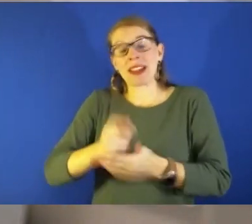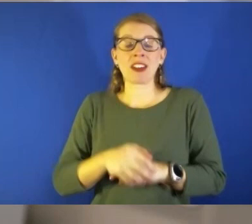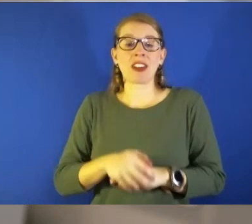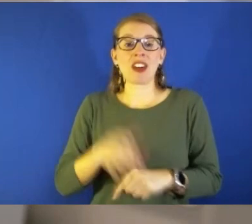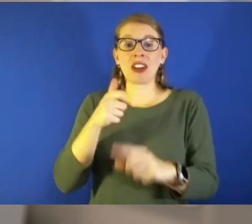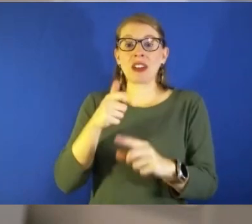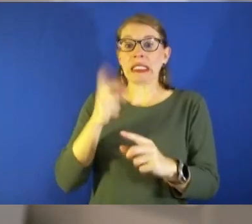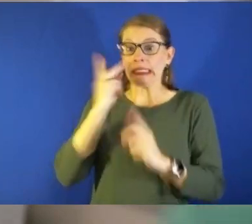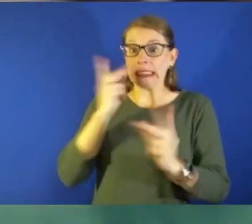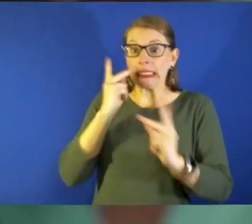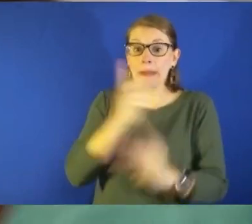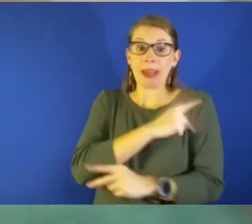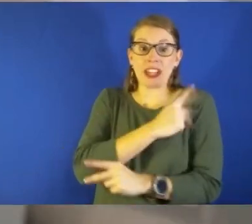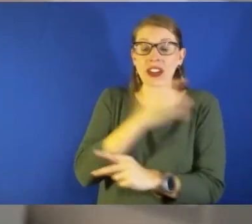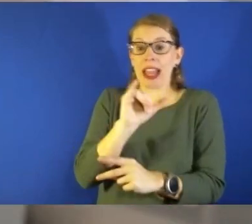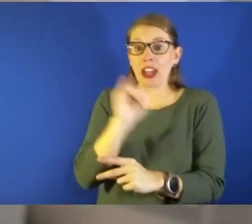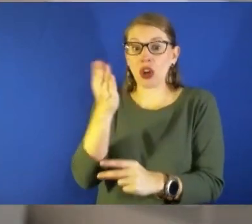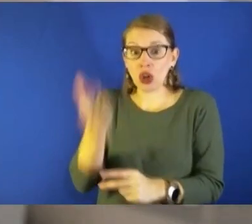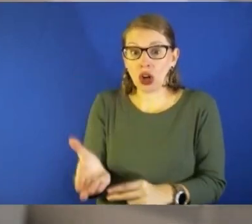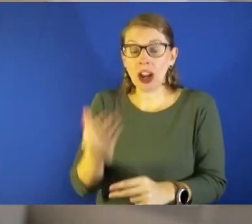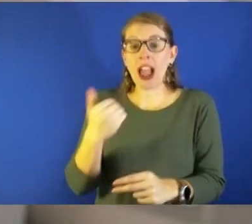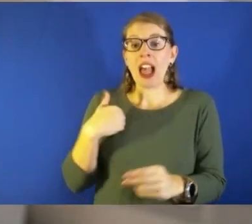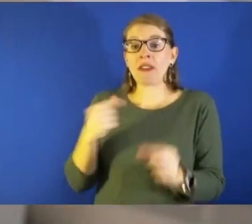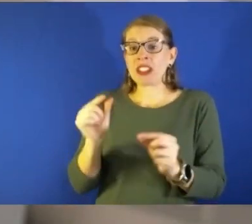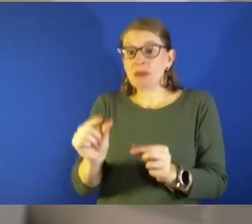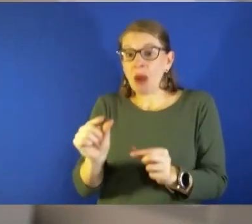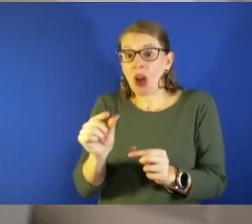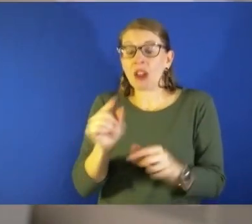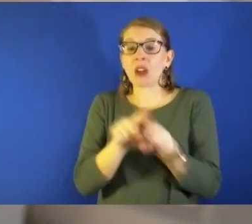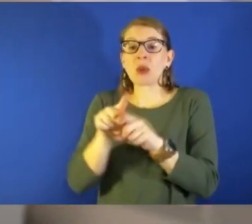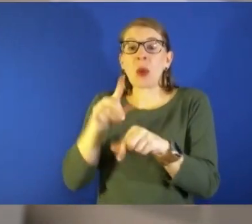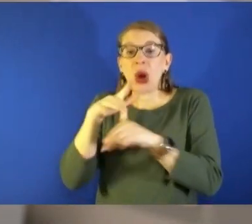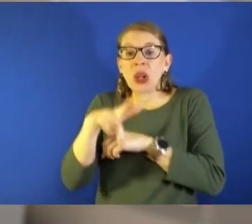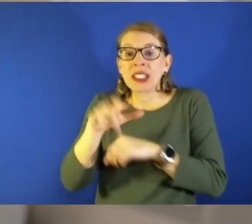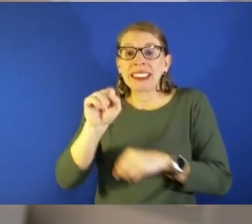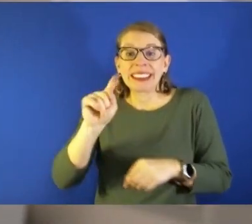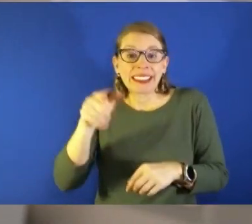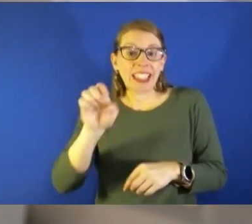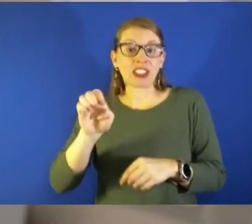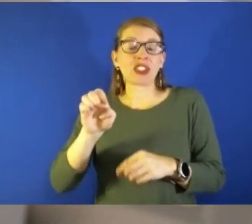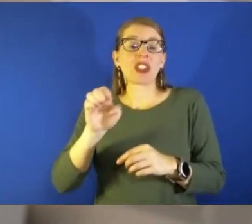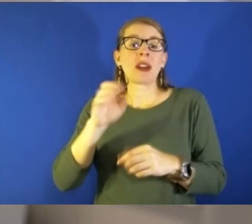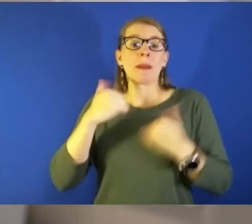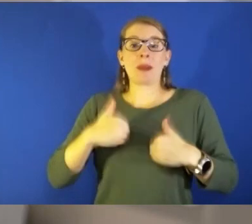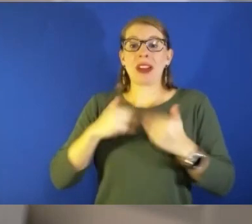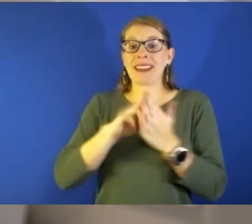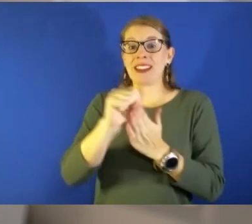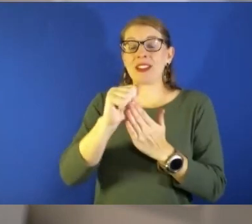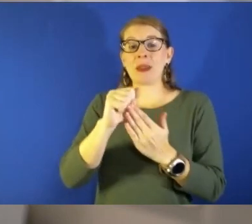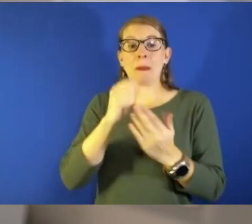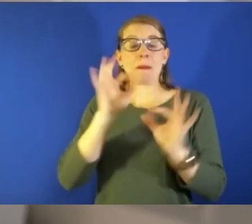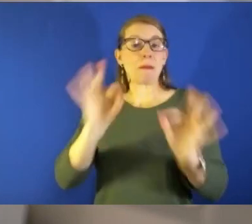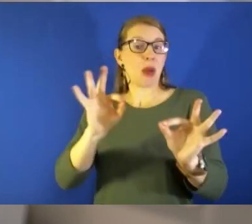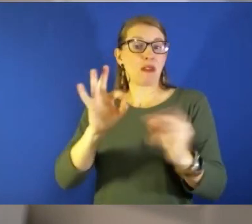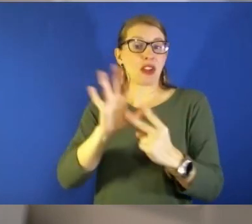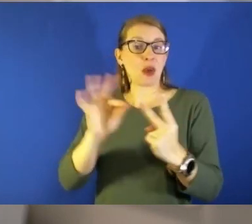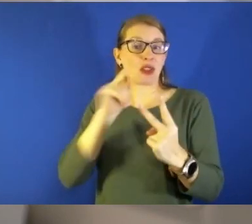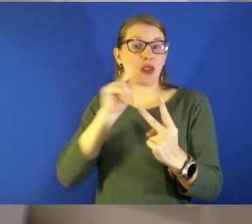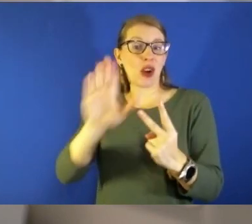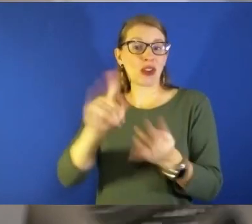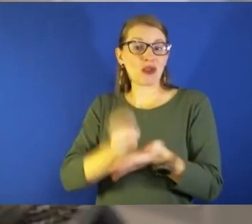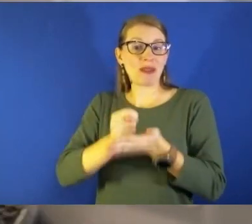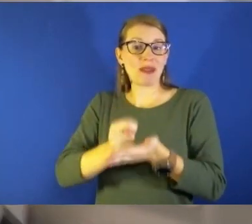like her who have these small and early stage breast cancers, this is absolutely the perfect choice for their treatment. So everything's going